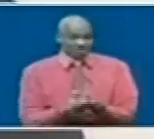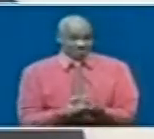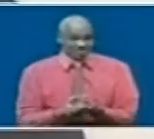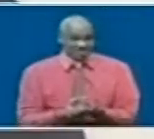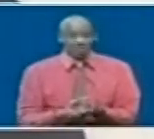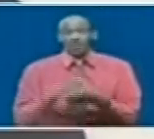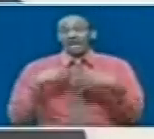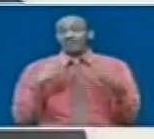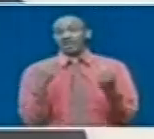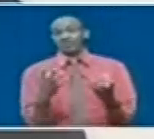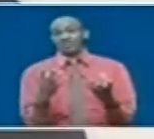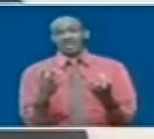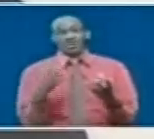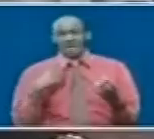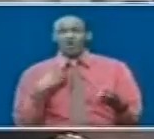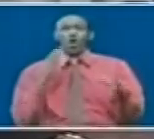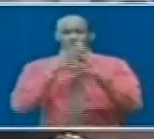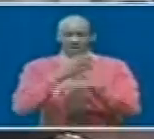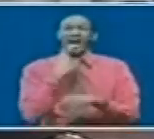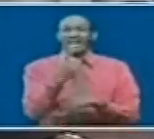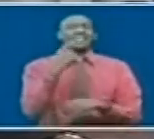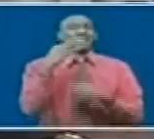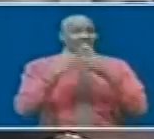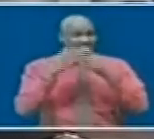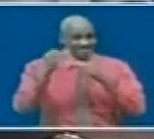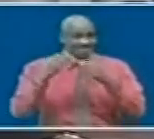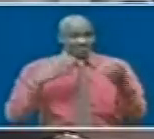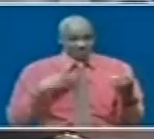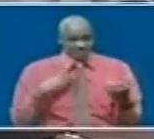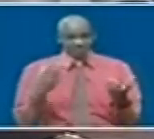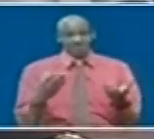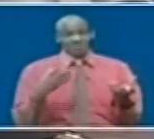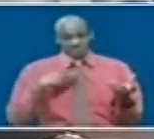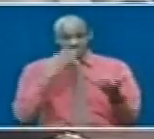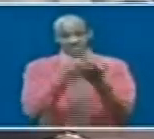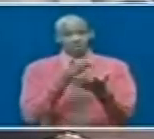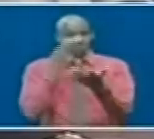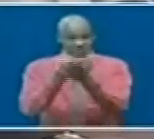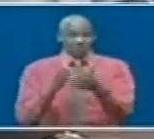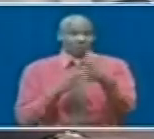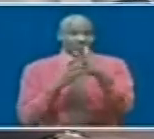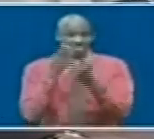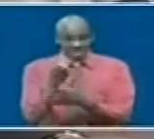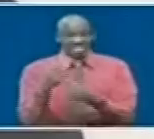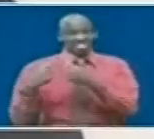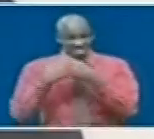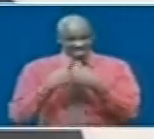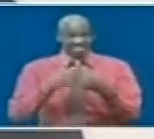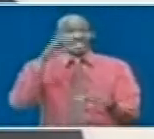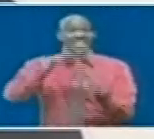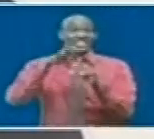There were over 180 election petitions challenging the